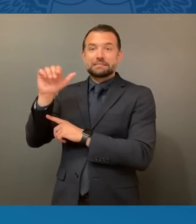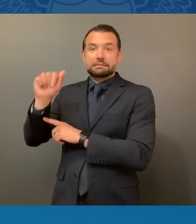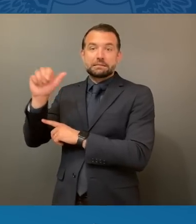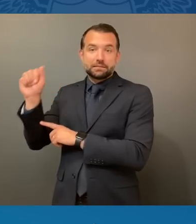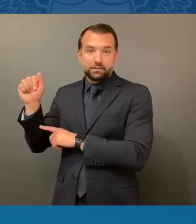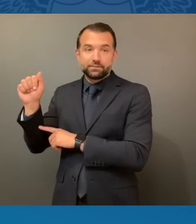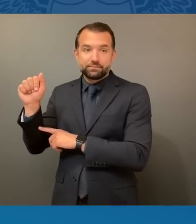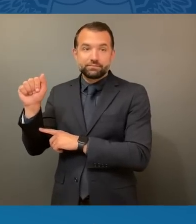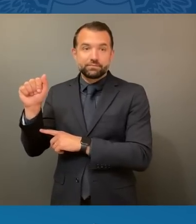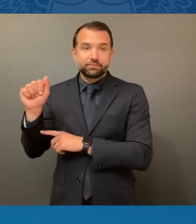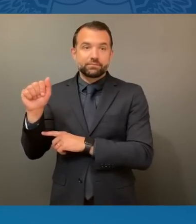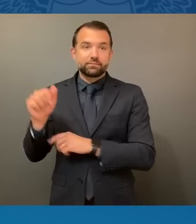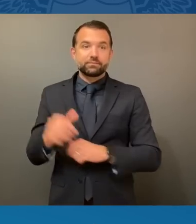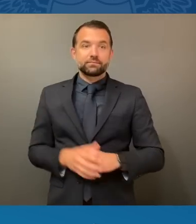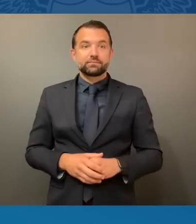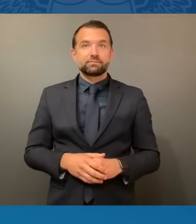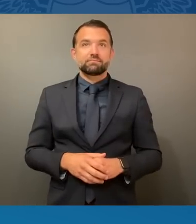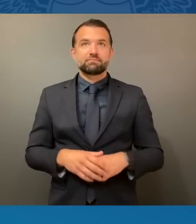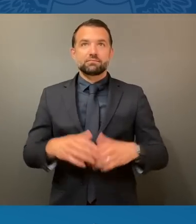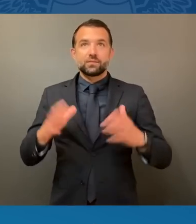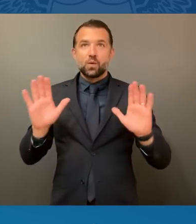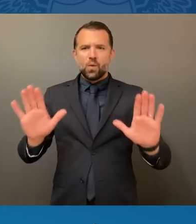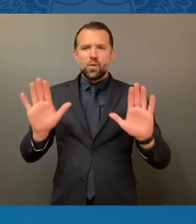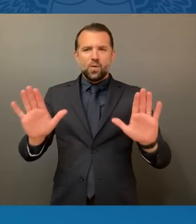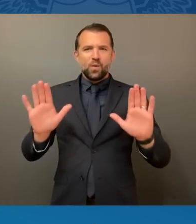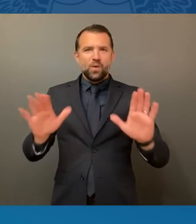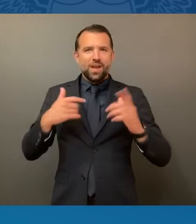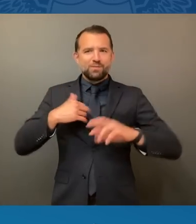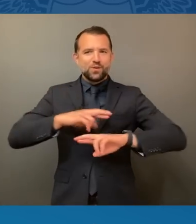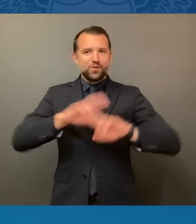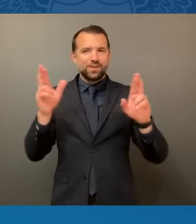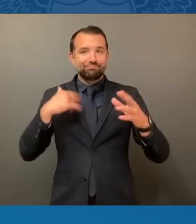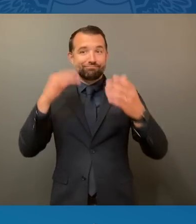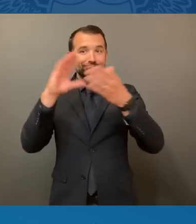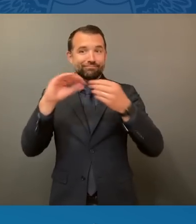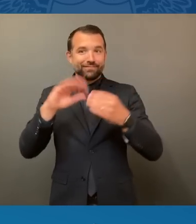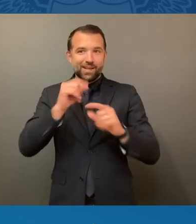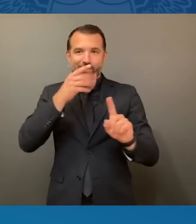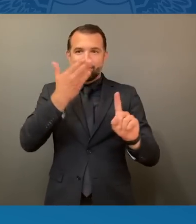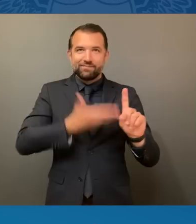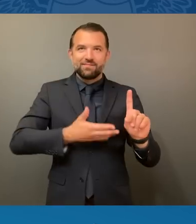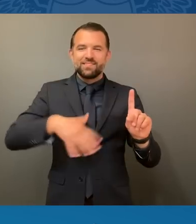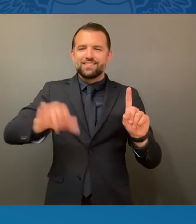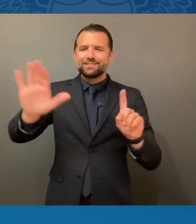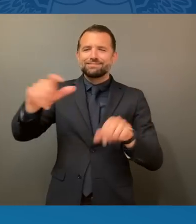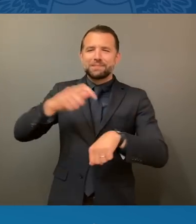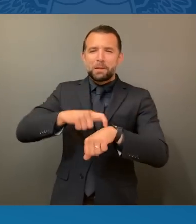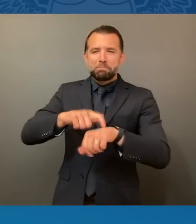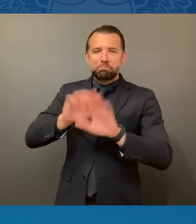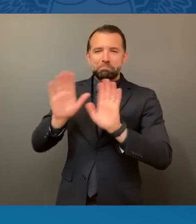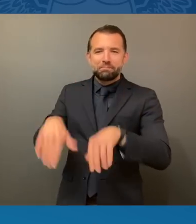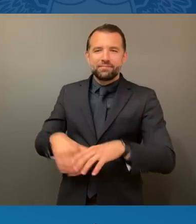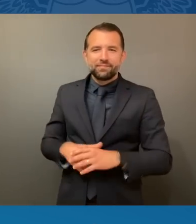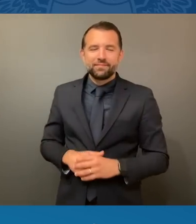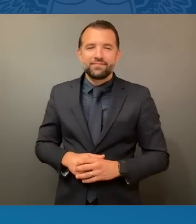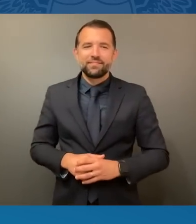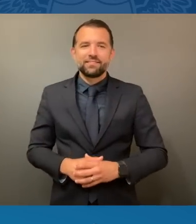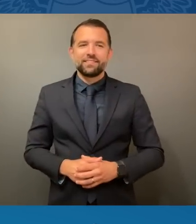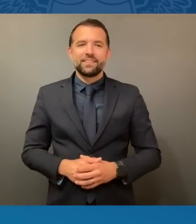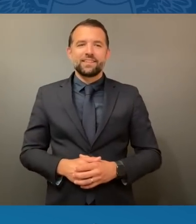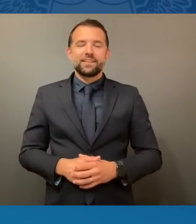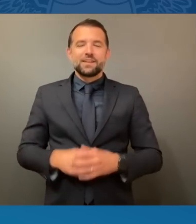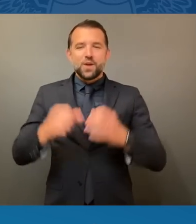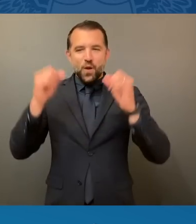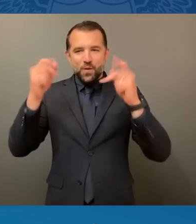I got more to say about you. Take your time. I gotta take my time. Go ahead.